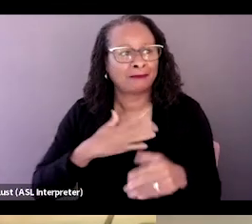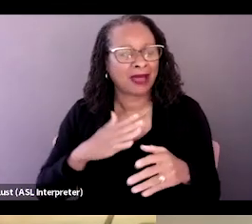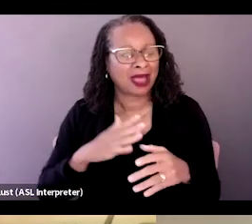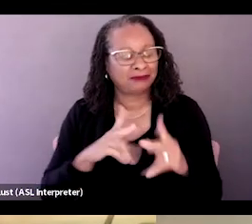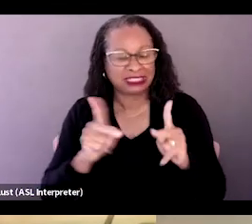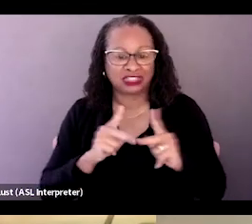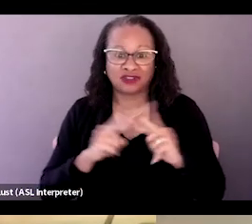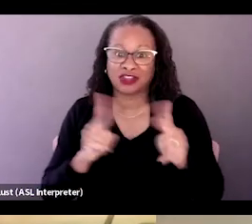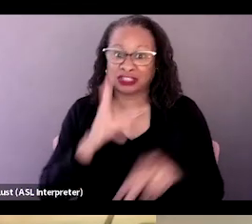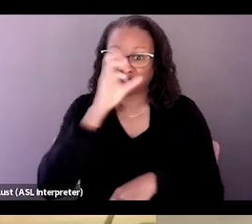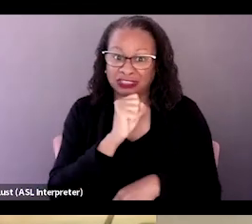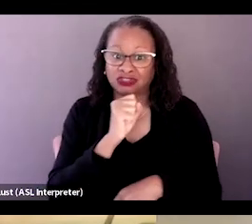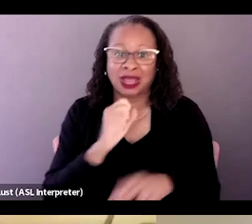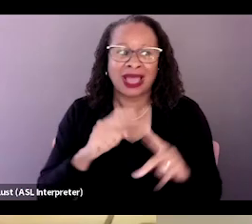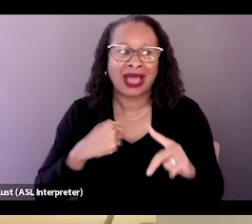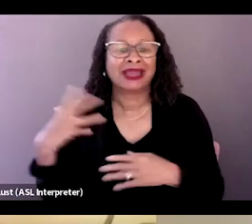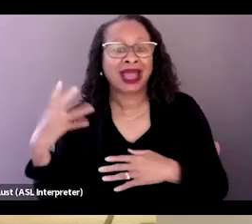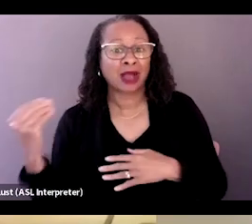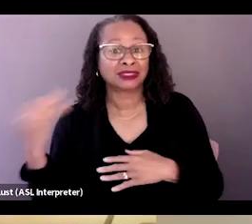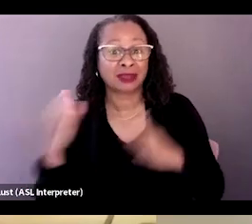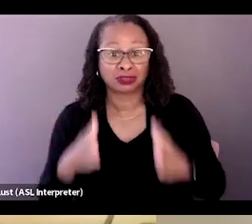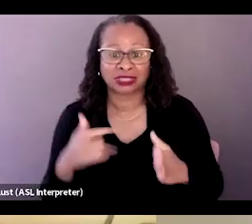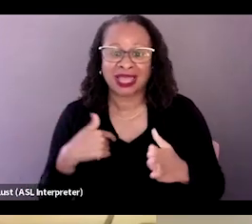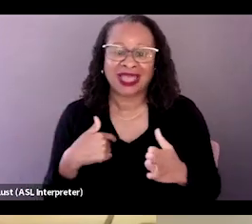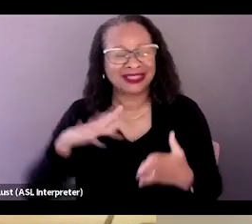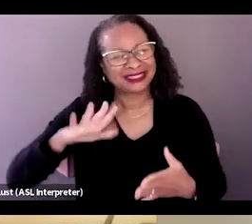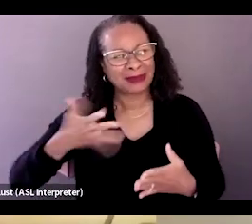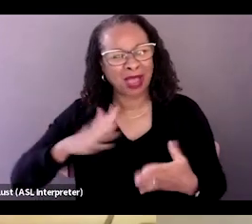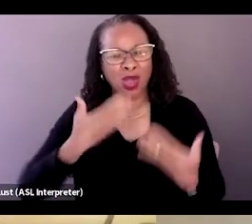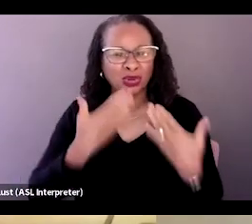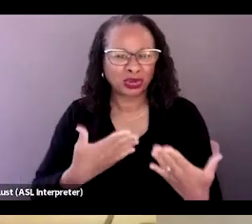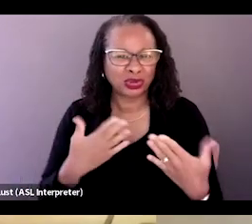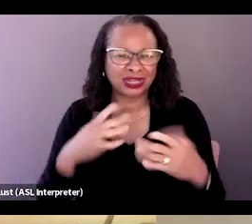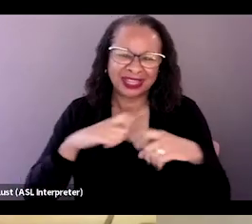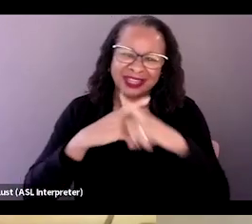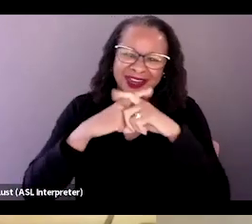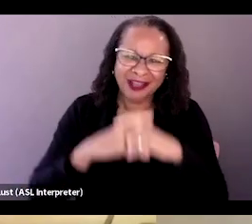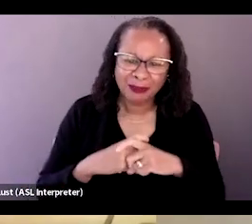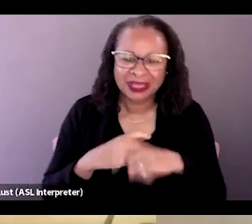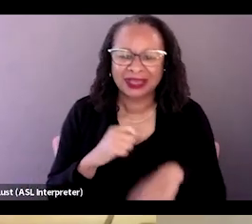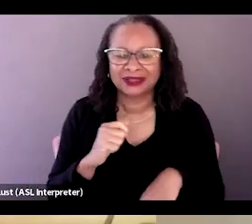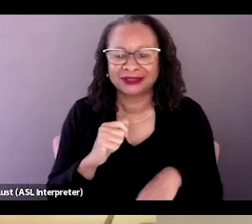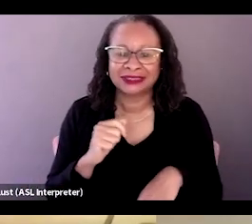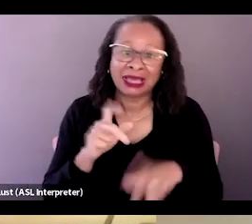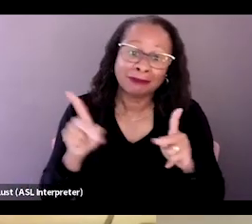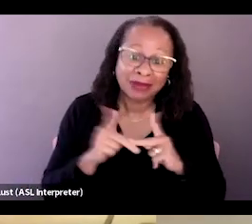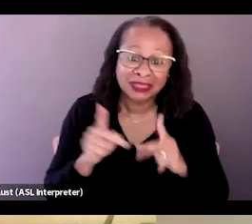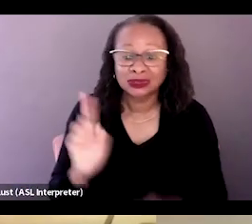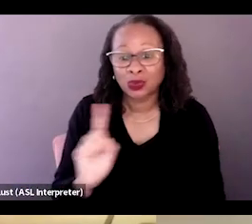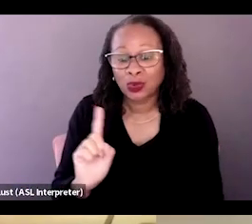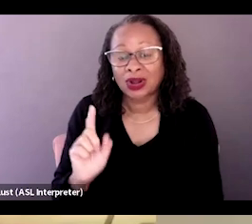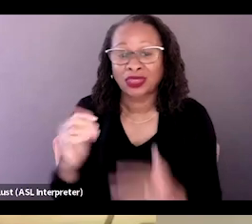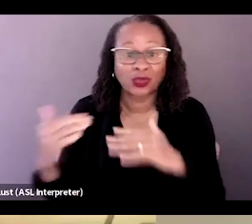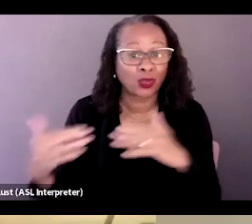outsider, which is somehow good in such a complicated place where the war has made so